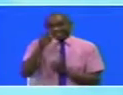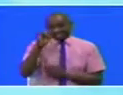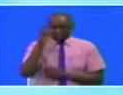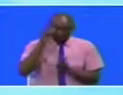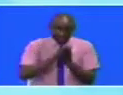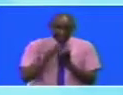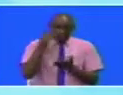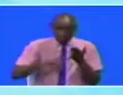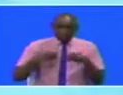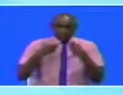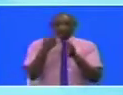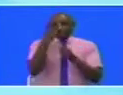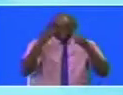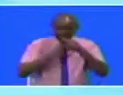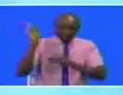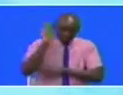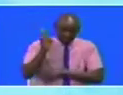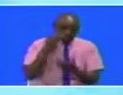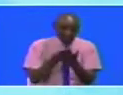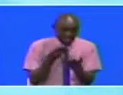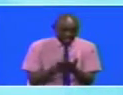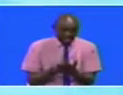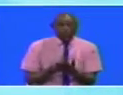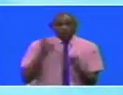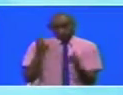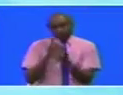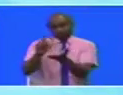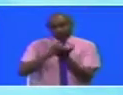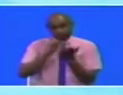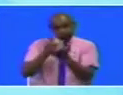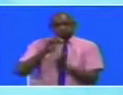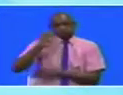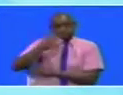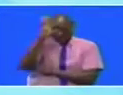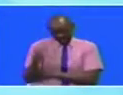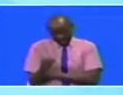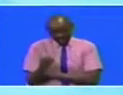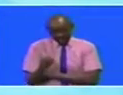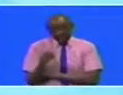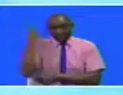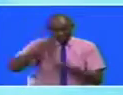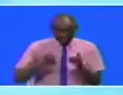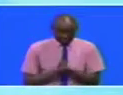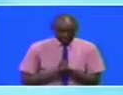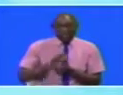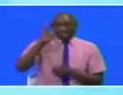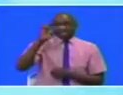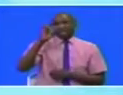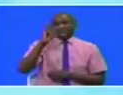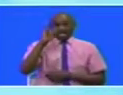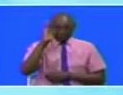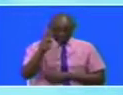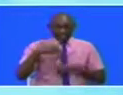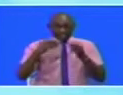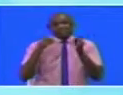to disburse about 27 billion shillings of new lending to East Africa this year. The EIB gave